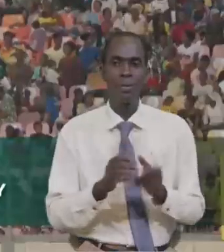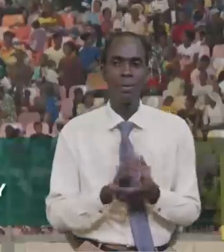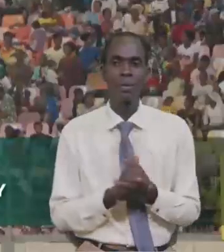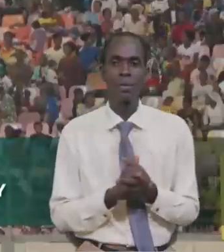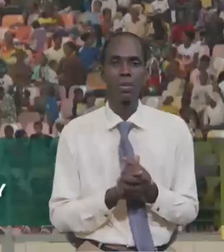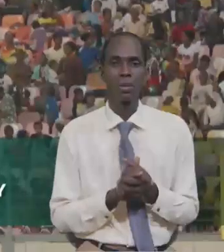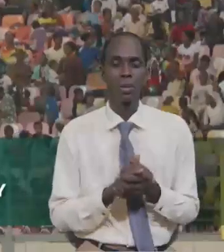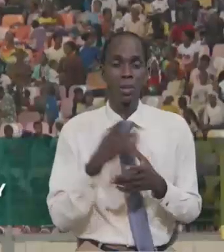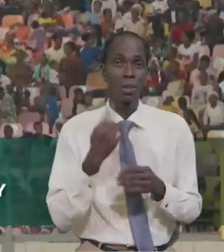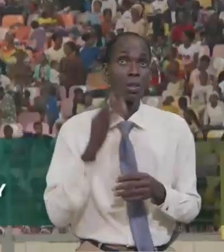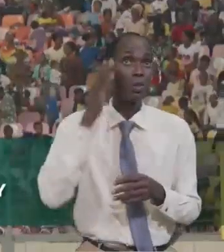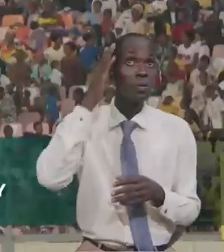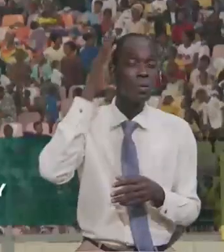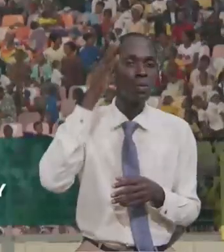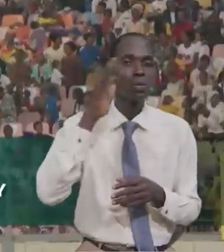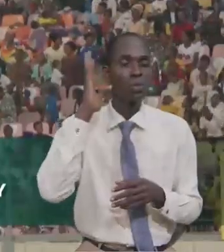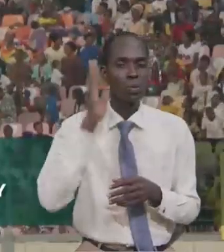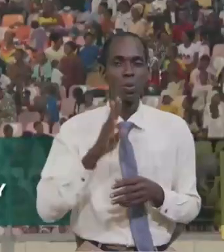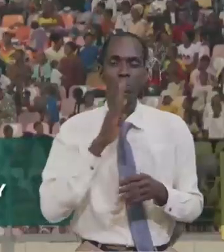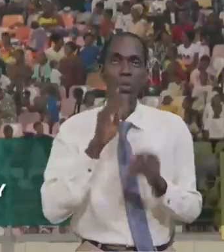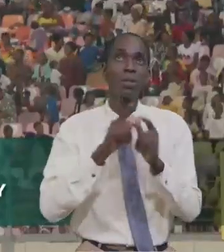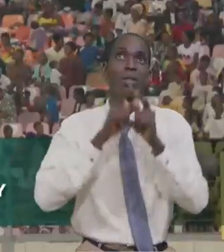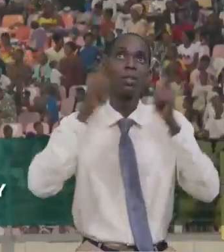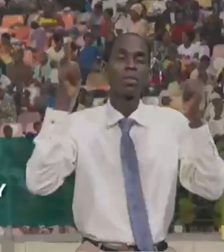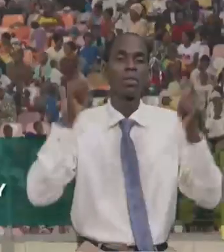as I have always been.